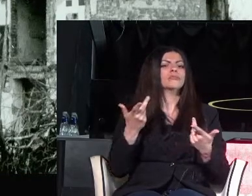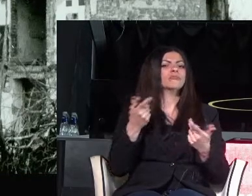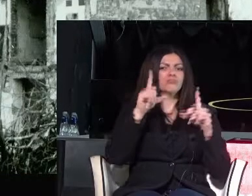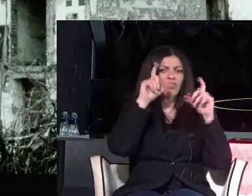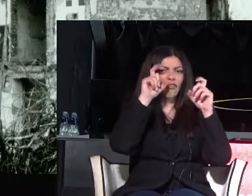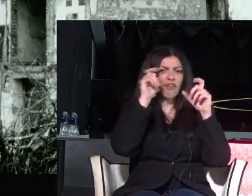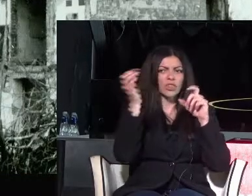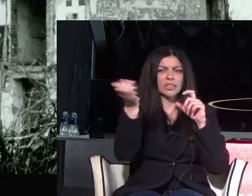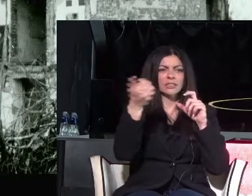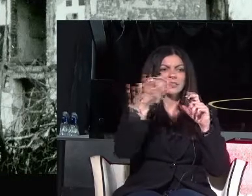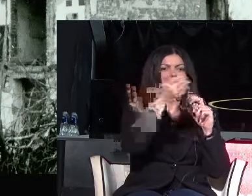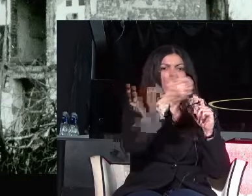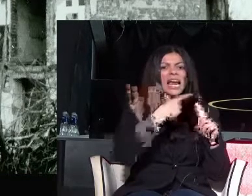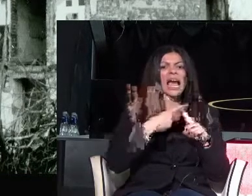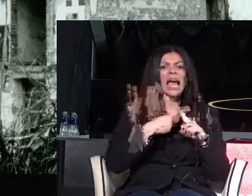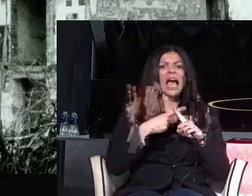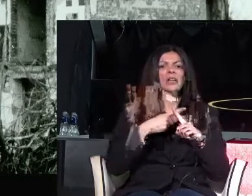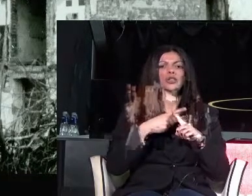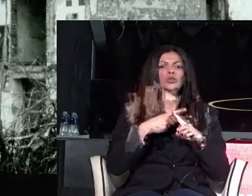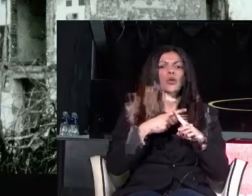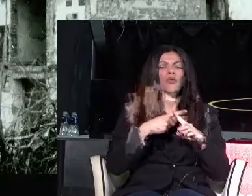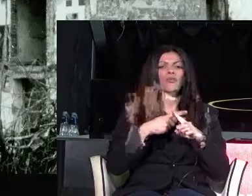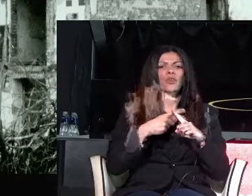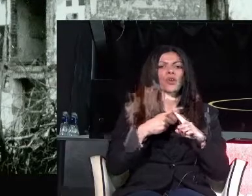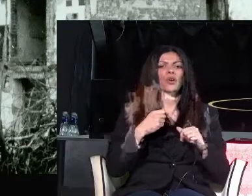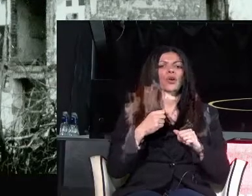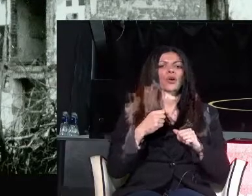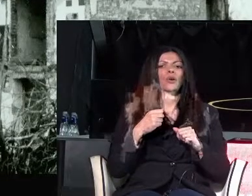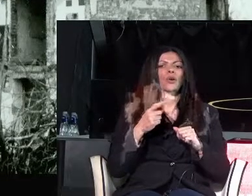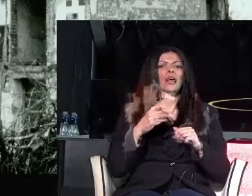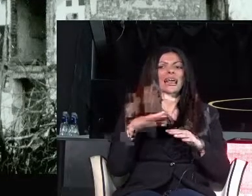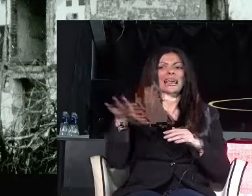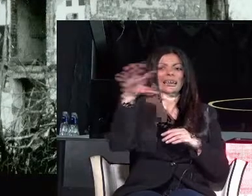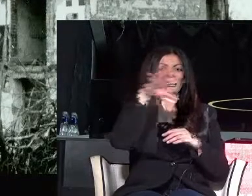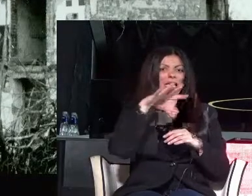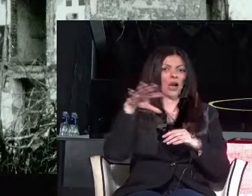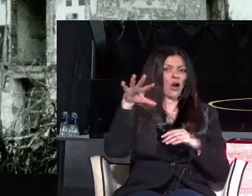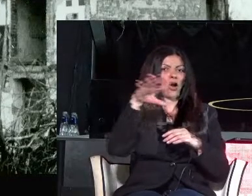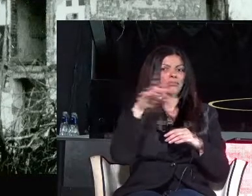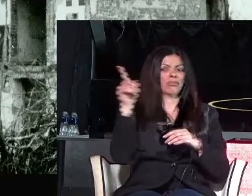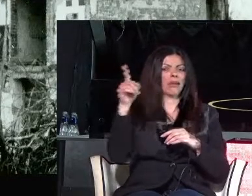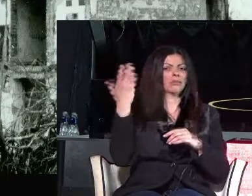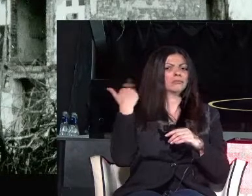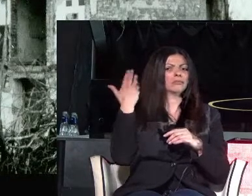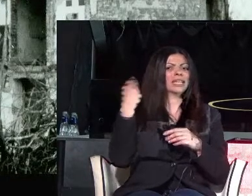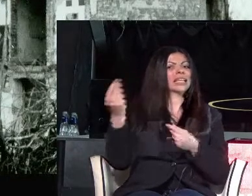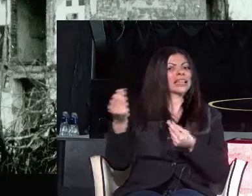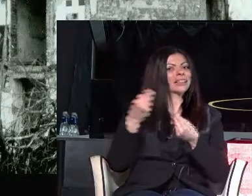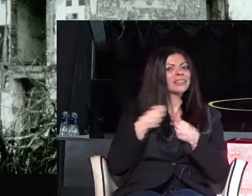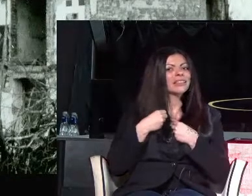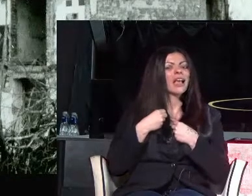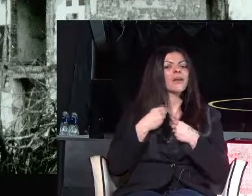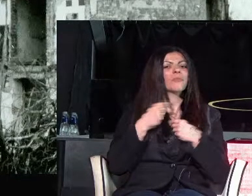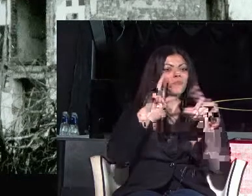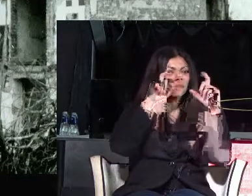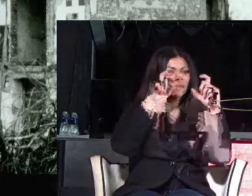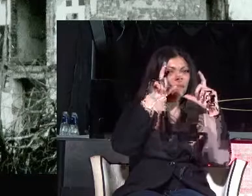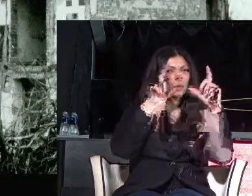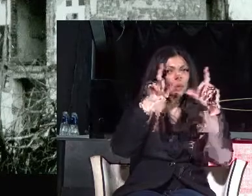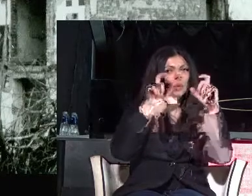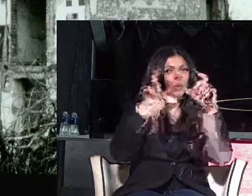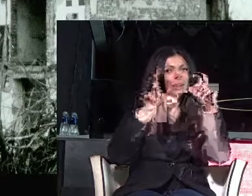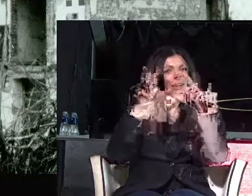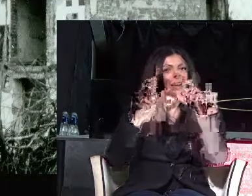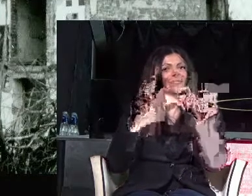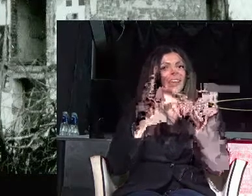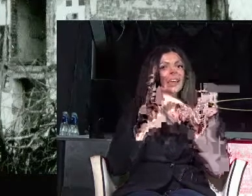images at the time that were not archived in the Bulgarian archive. And for